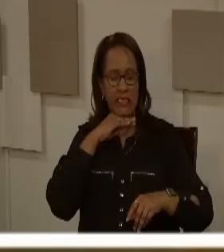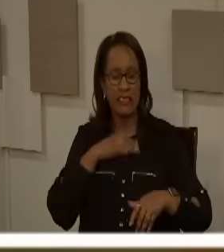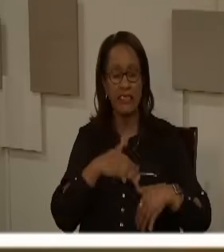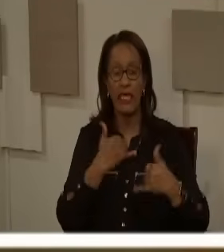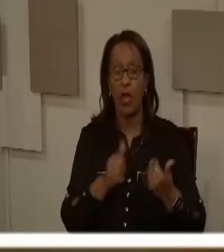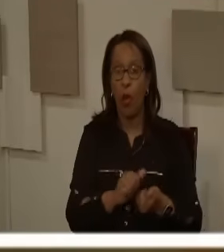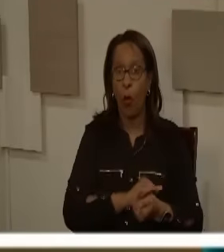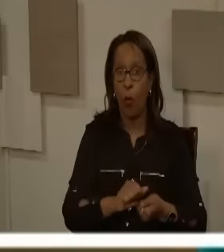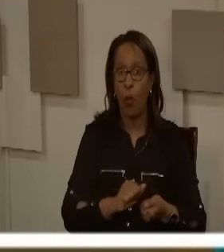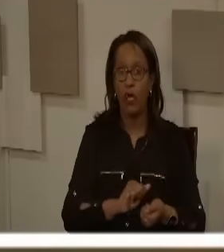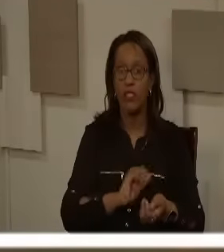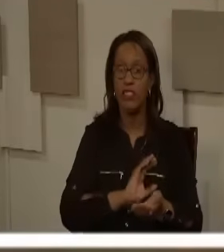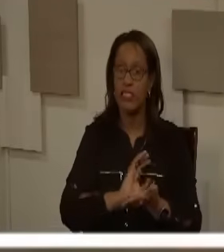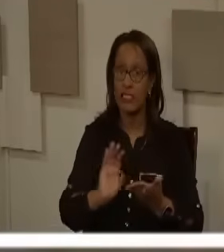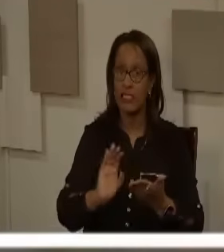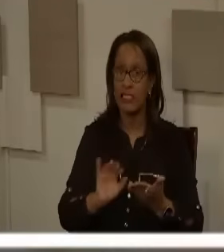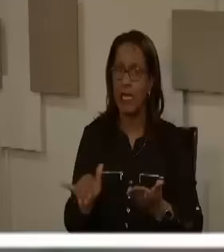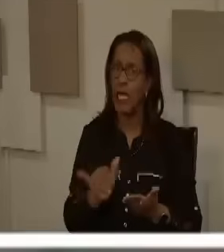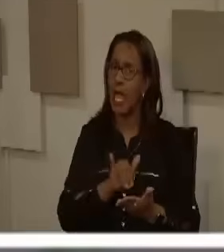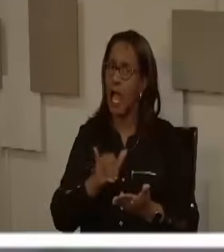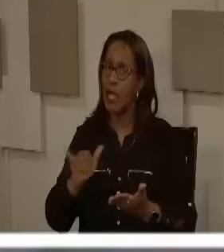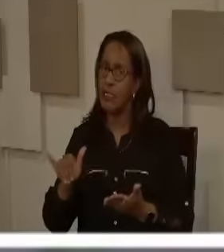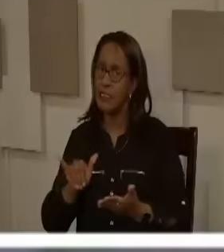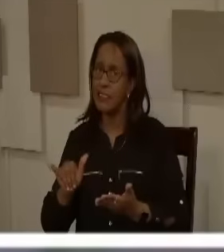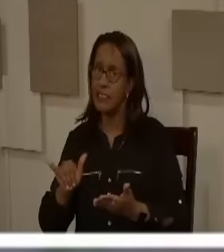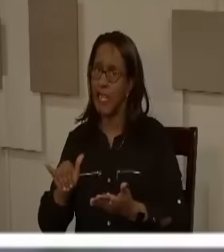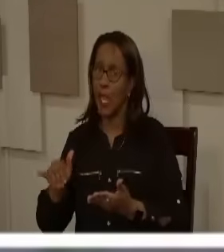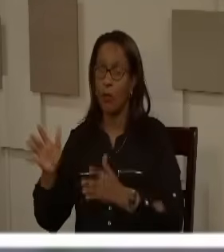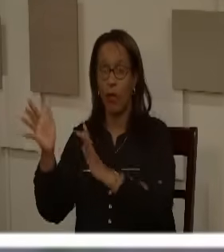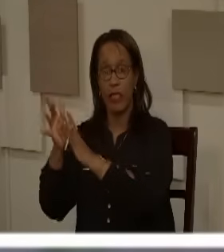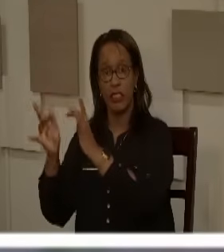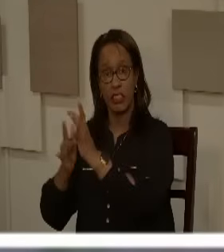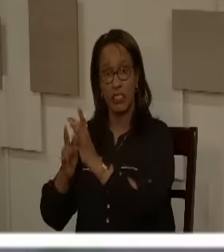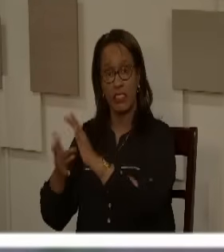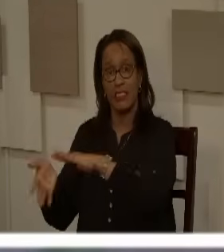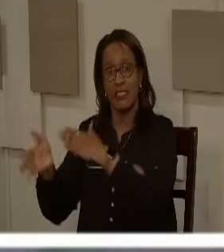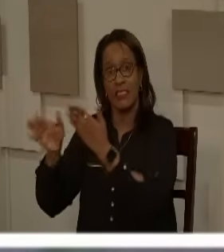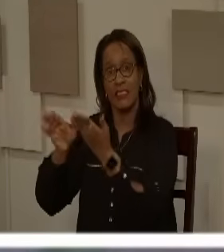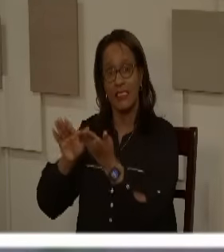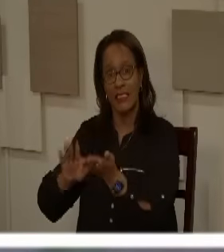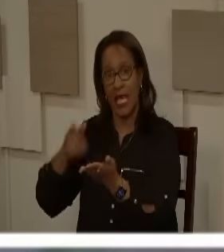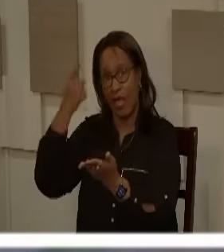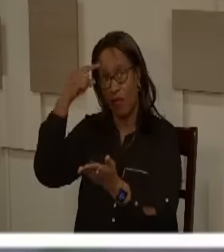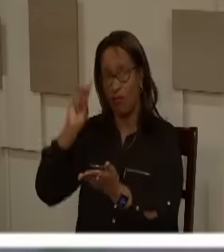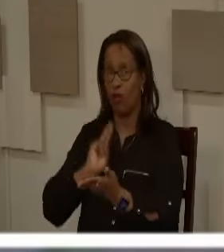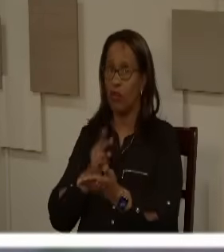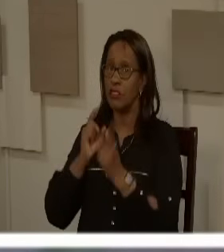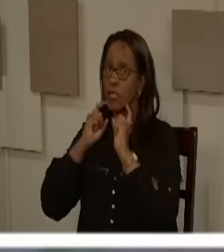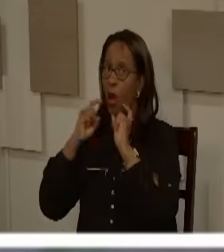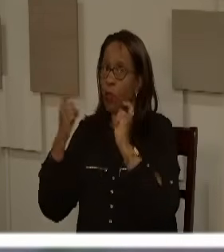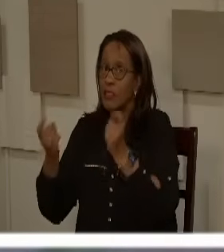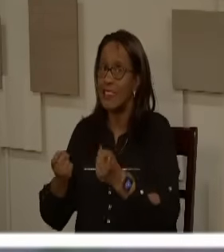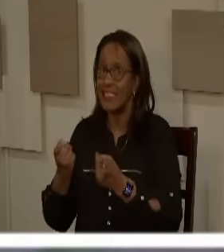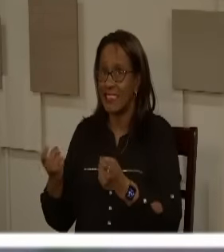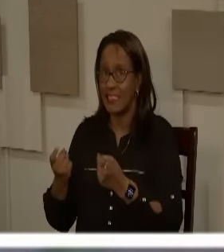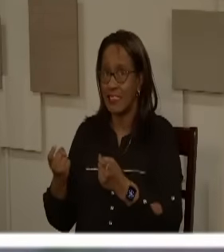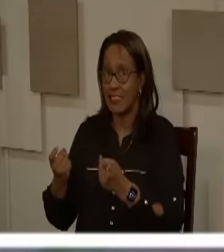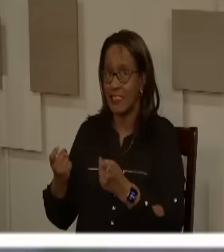up all the miscreants in this world and deal with them properly and put everything back